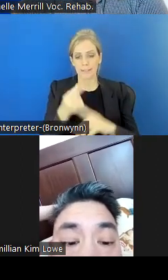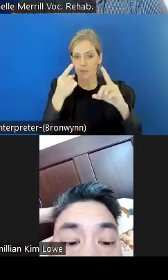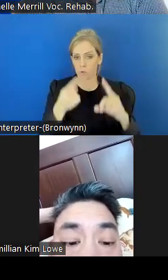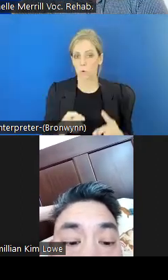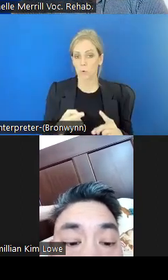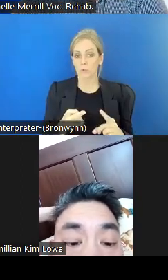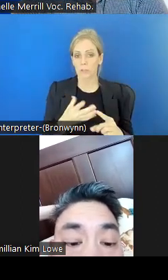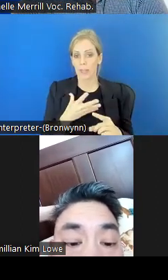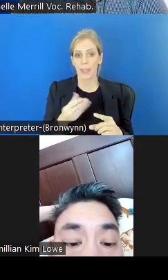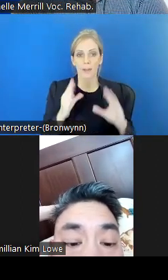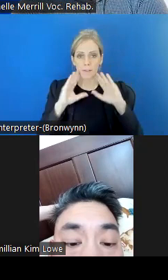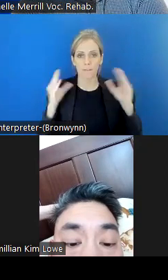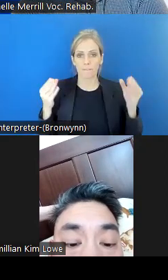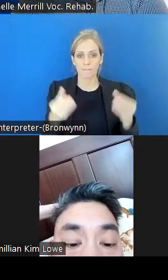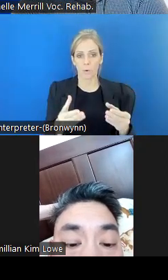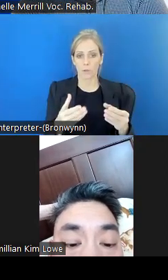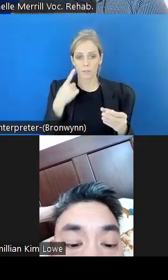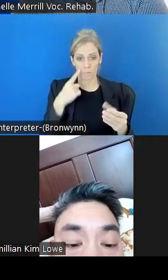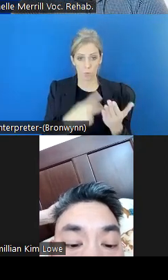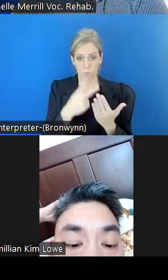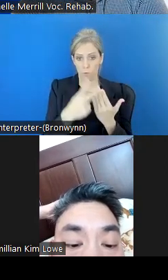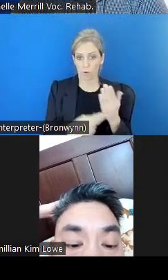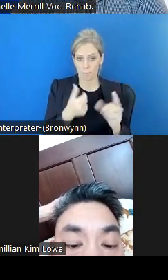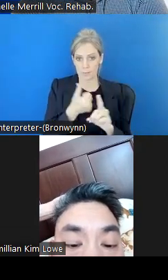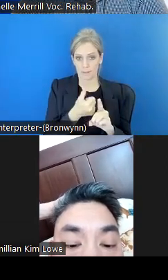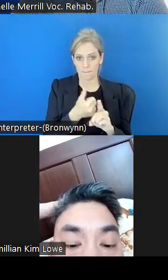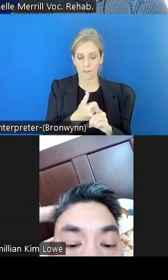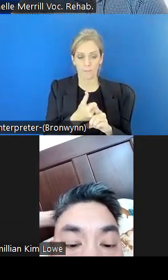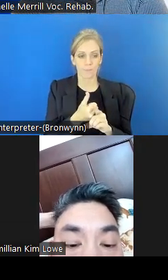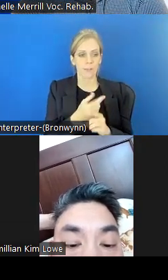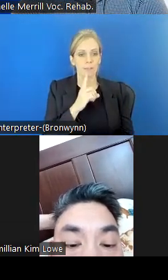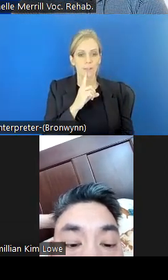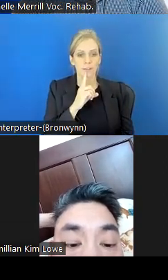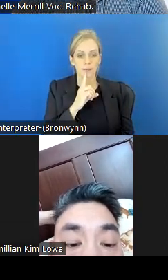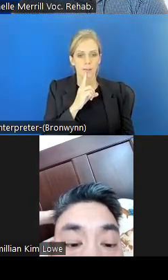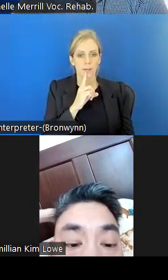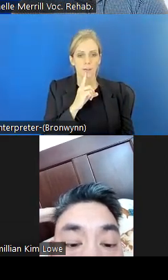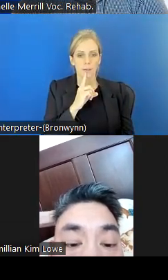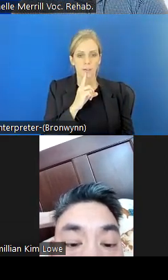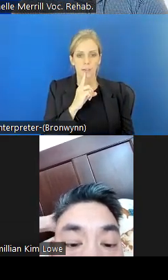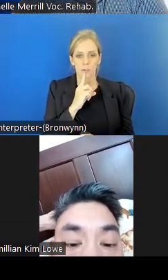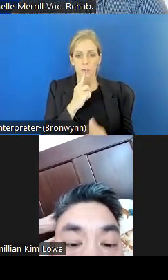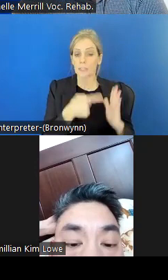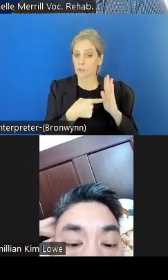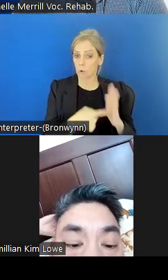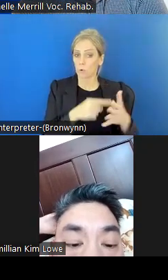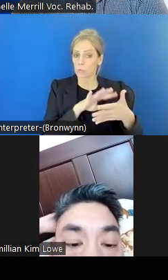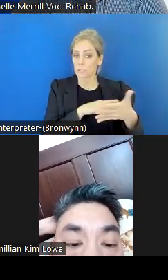focus for the program. And it is got our dates of when the council